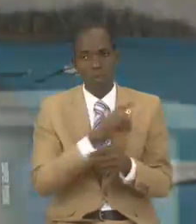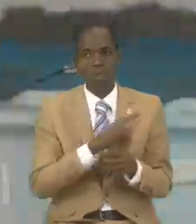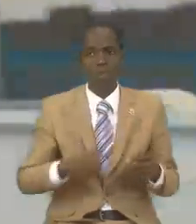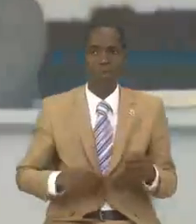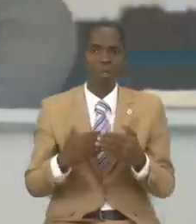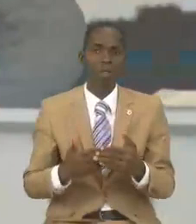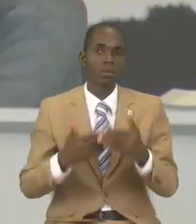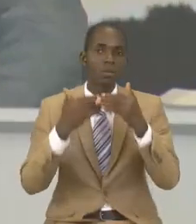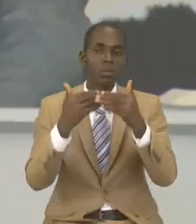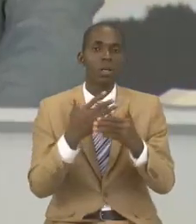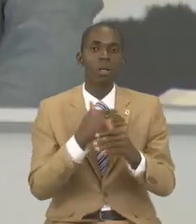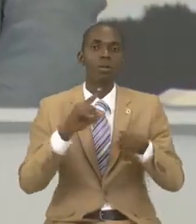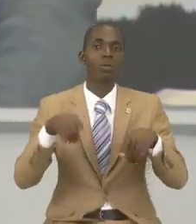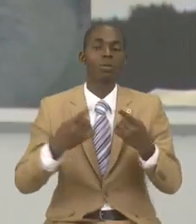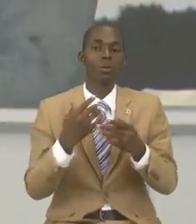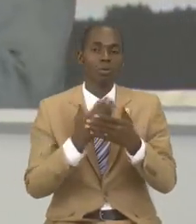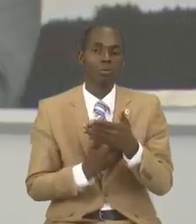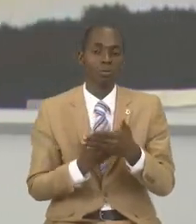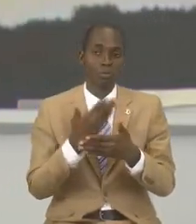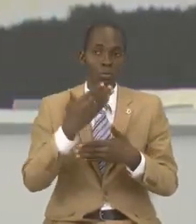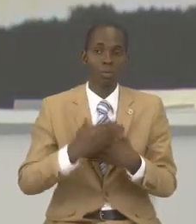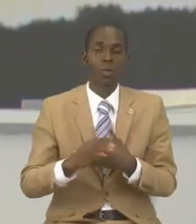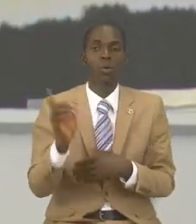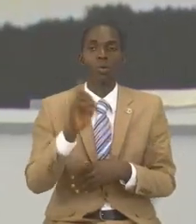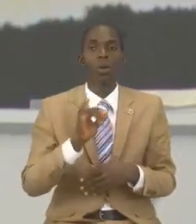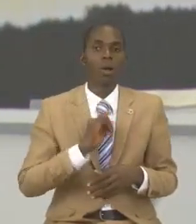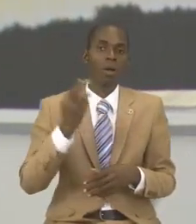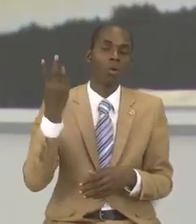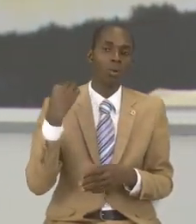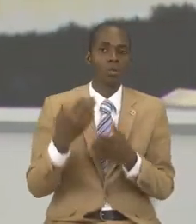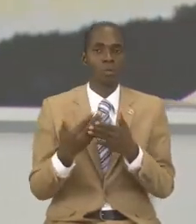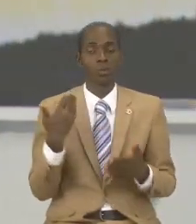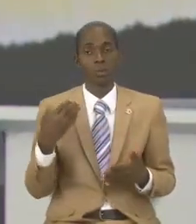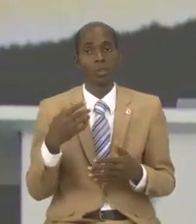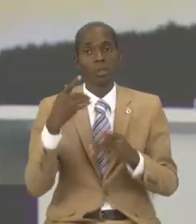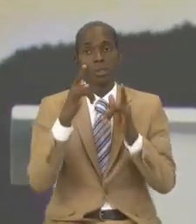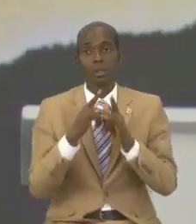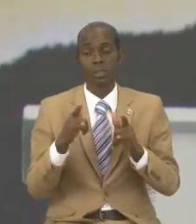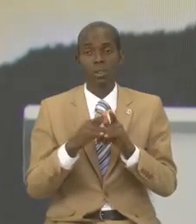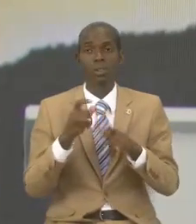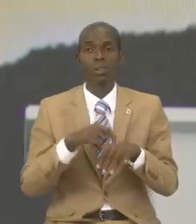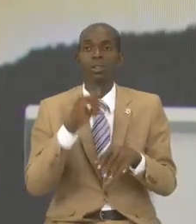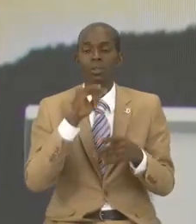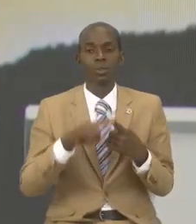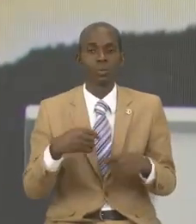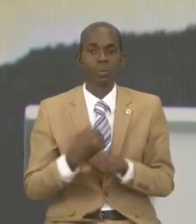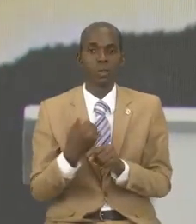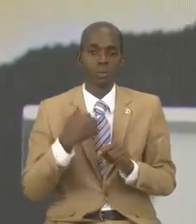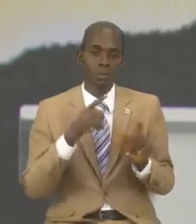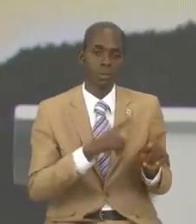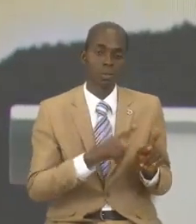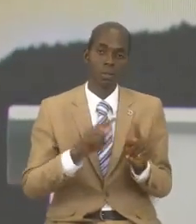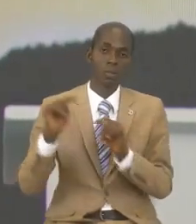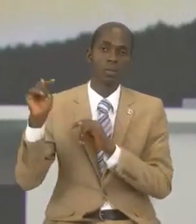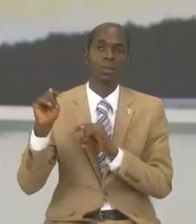go beyond where I was before. Retreat time is to make me transcend and transcend and